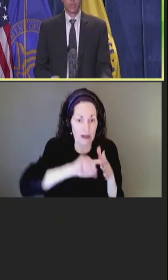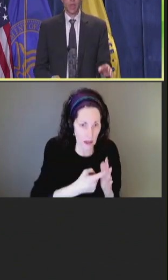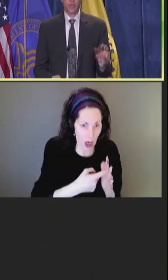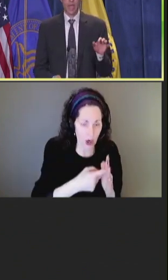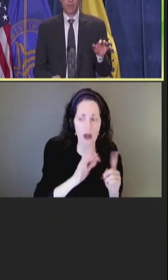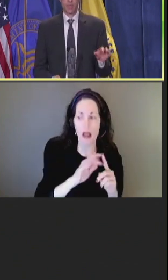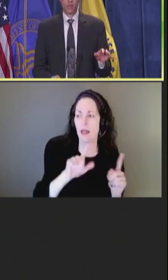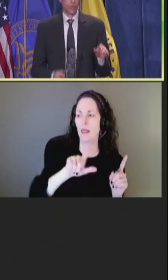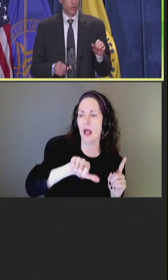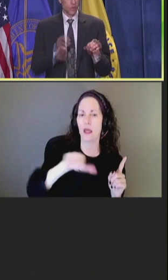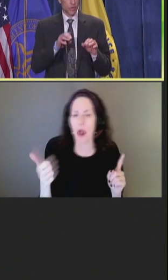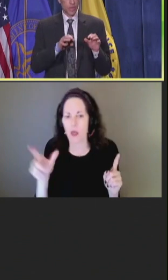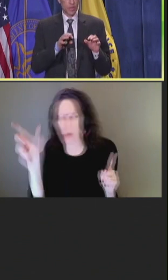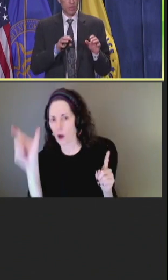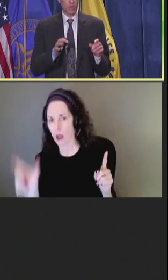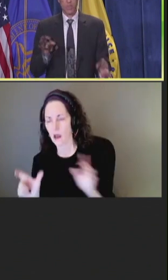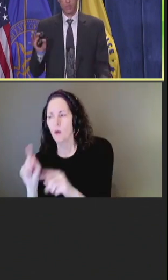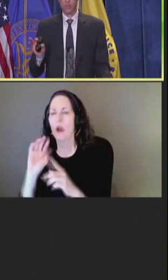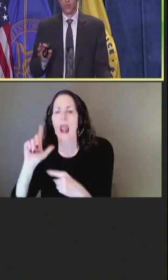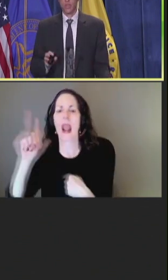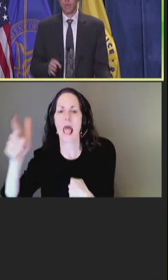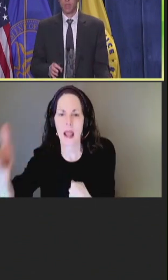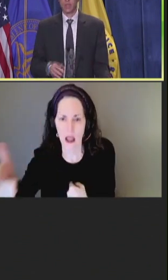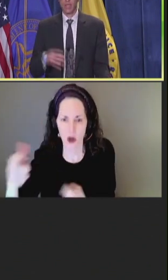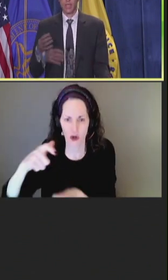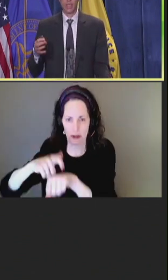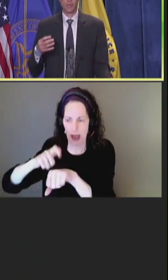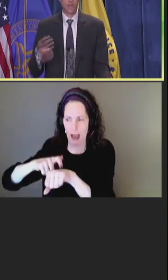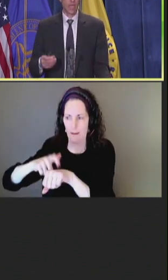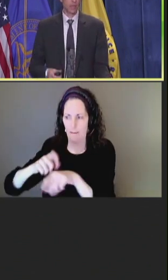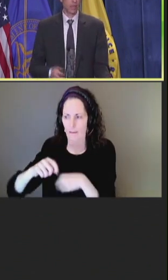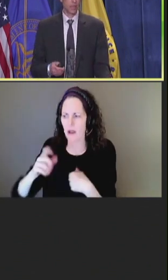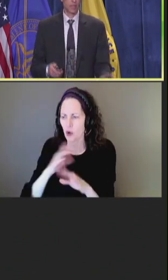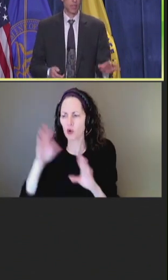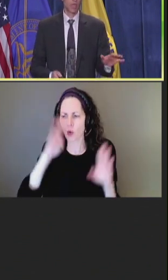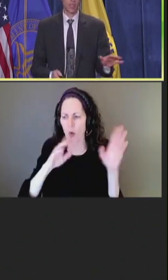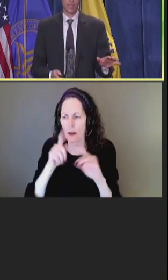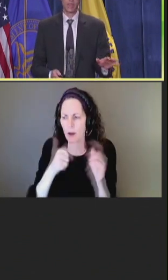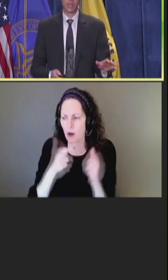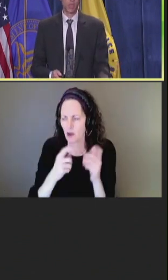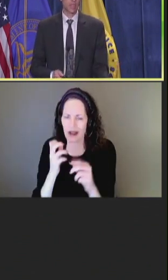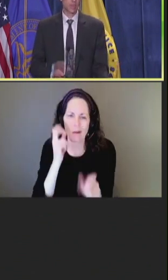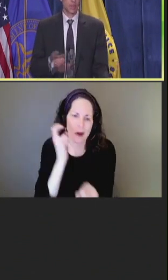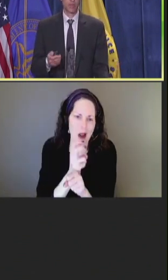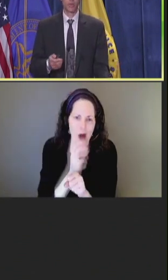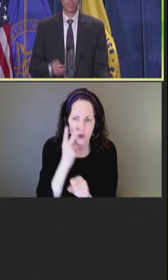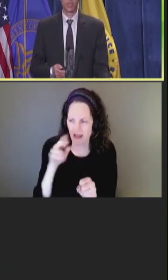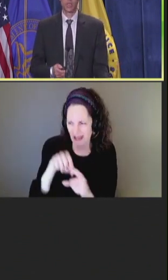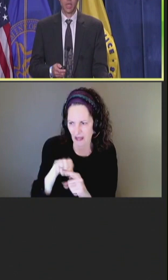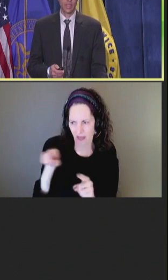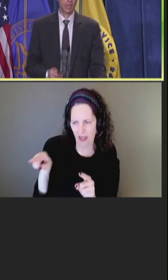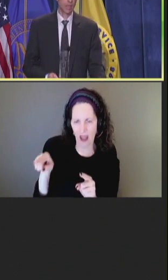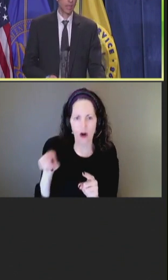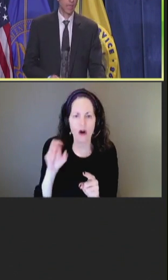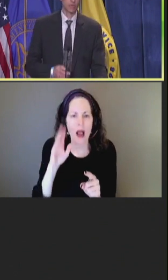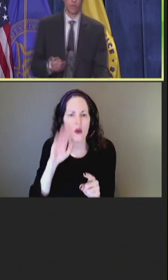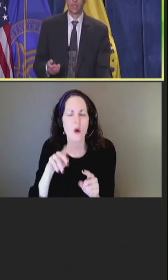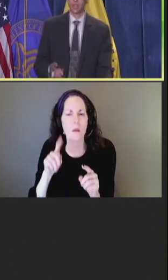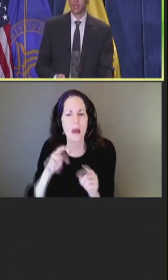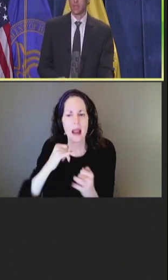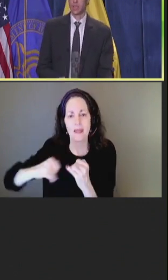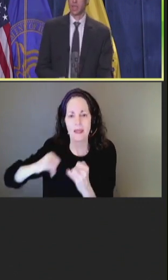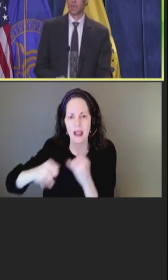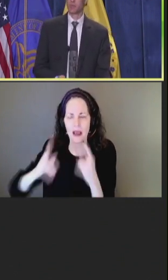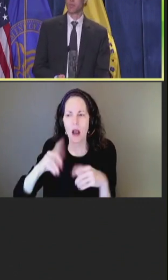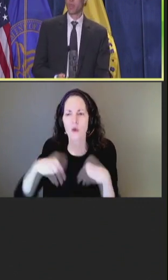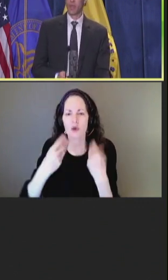too much about the absolute difference in groups, because I'll show you a table at the end that gives that. It's a little bit hard to see in these plots, but I'll give you a table at the end where we can